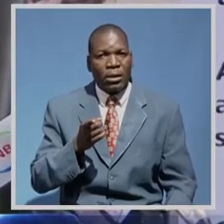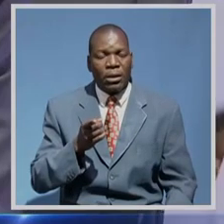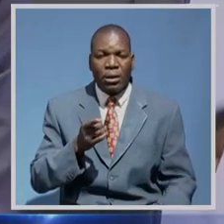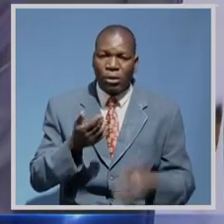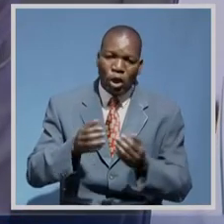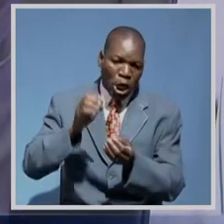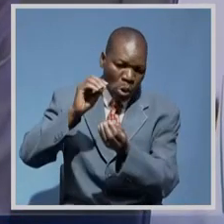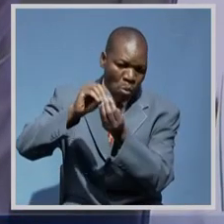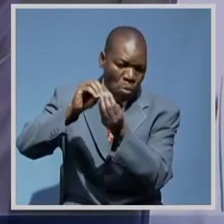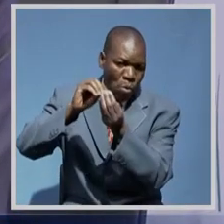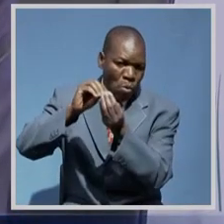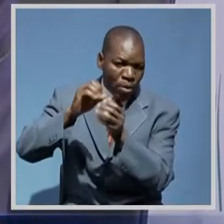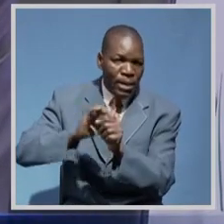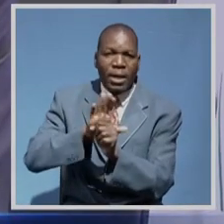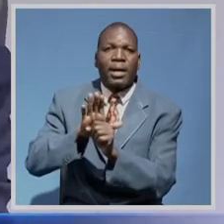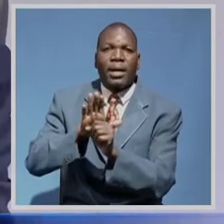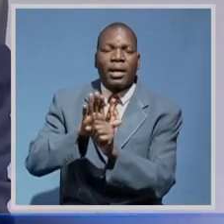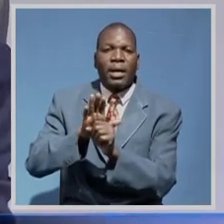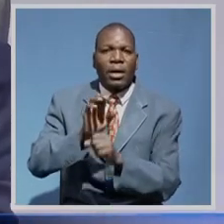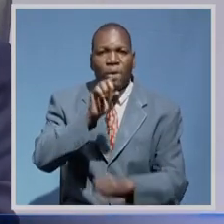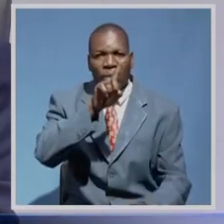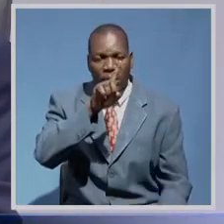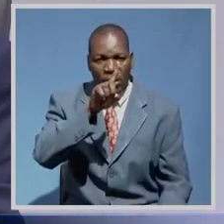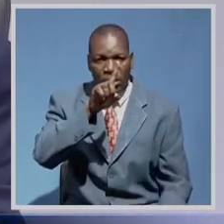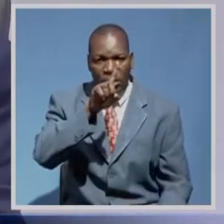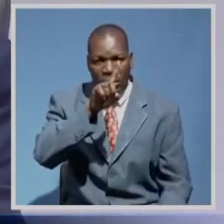the cumulative number of cases to